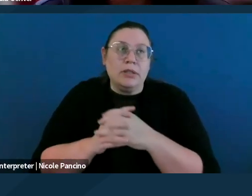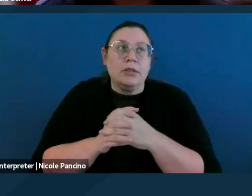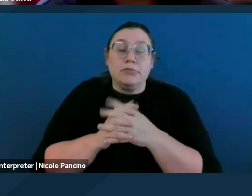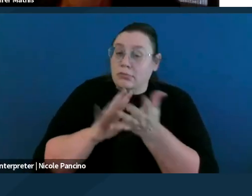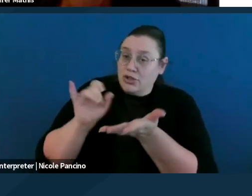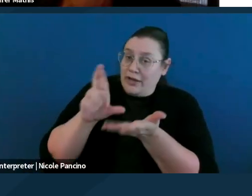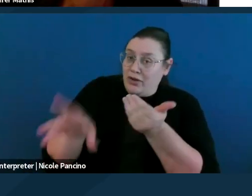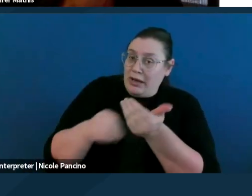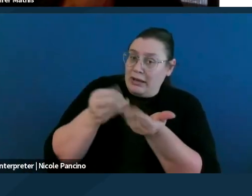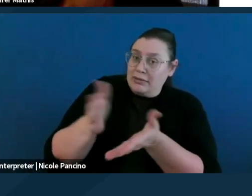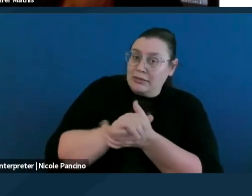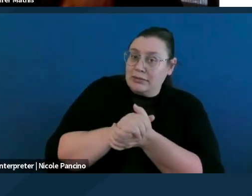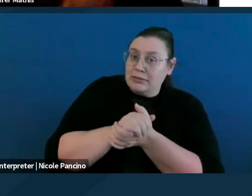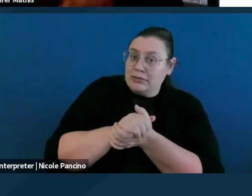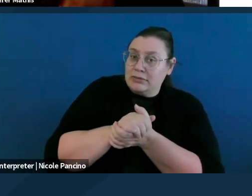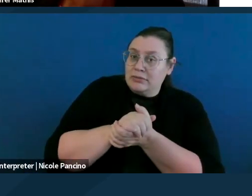Jennifer?